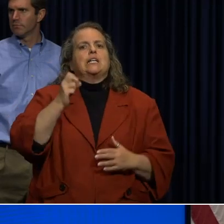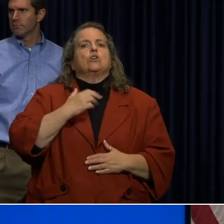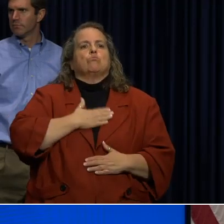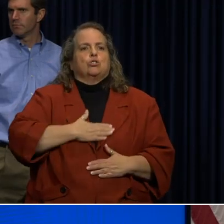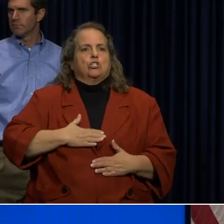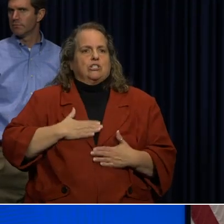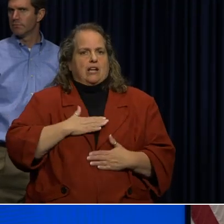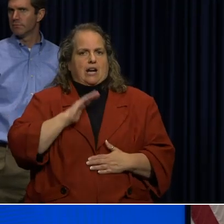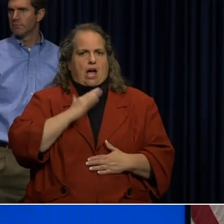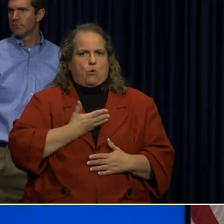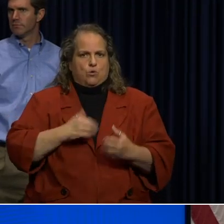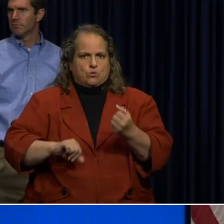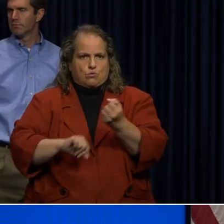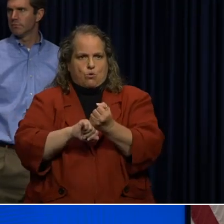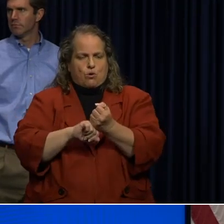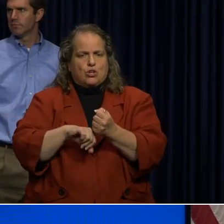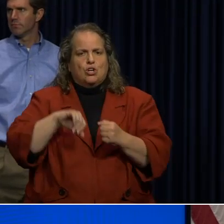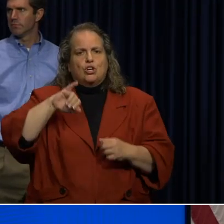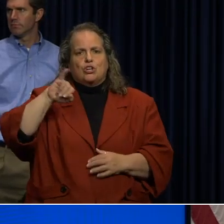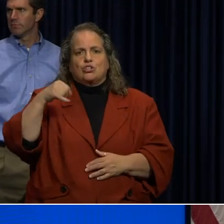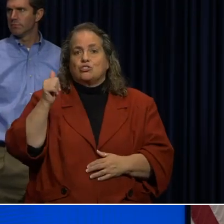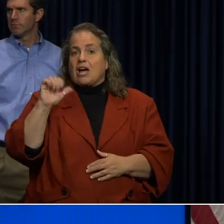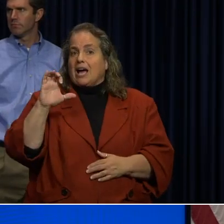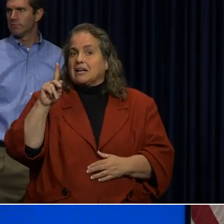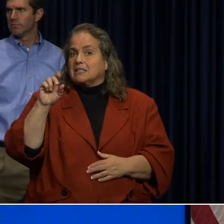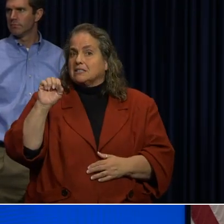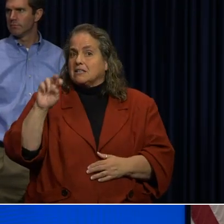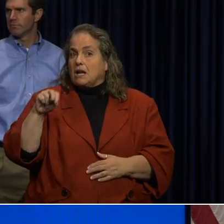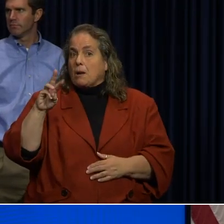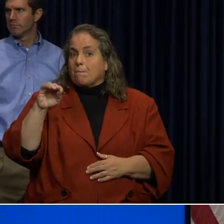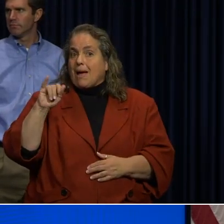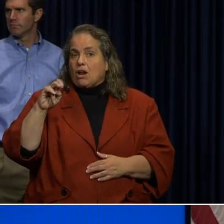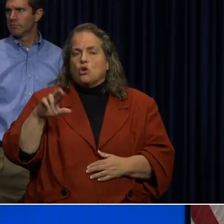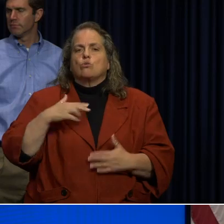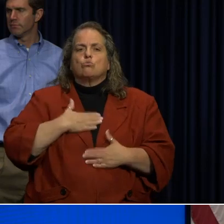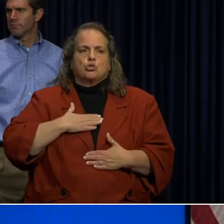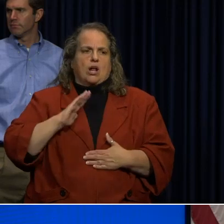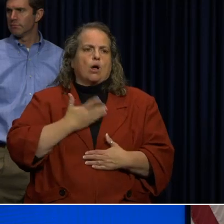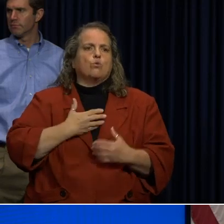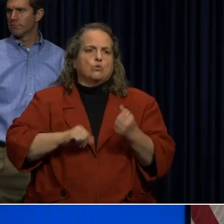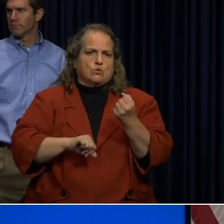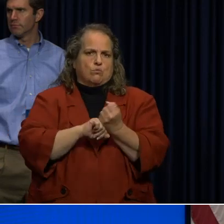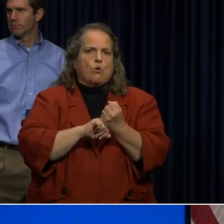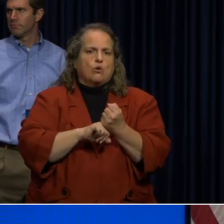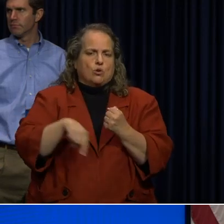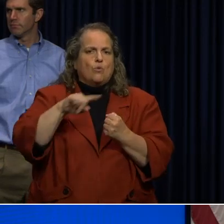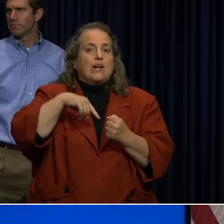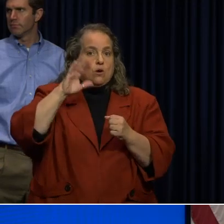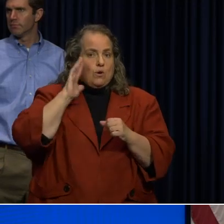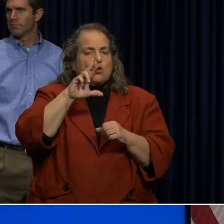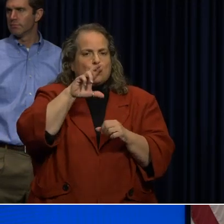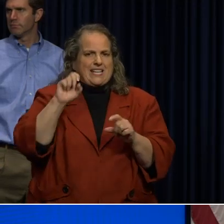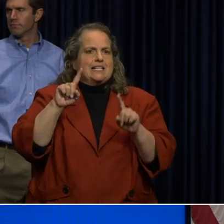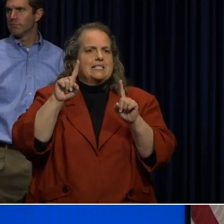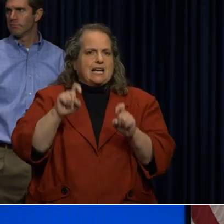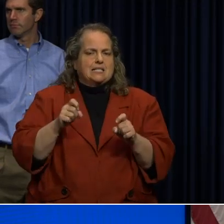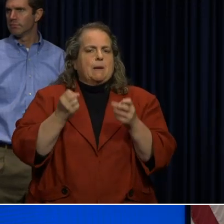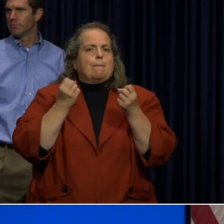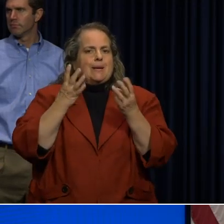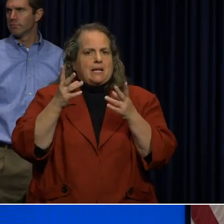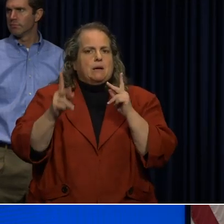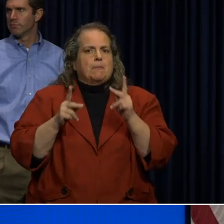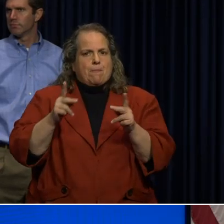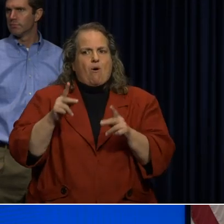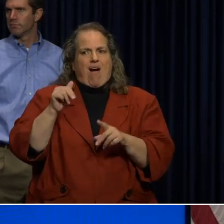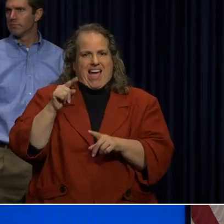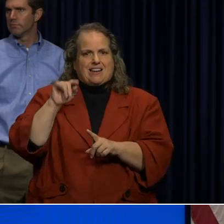our support and how much Jackson Manor appreciated our support. We are going to retest many of the folks in Jackson Manor to